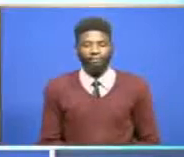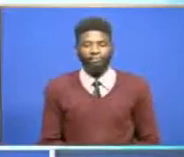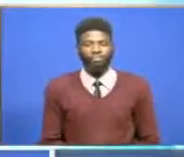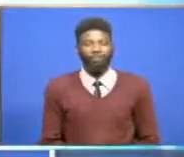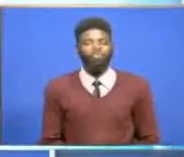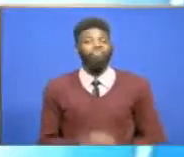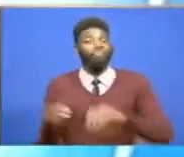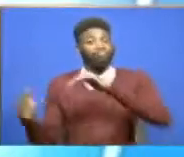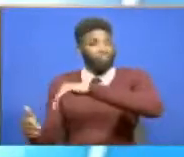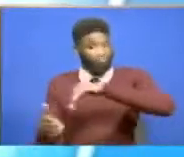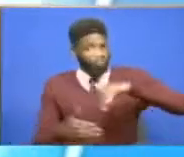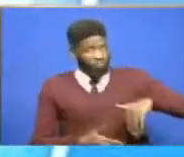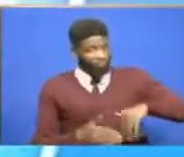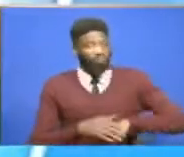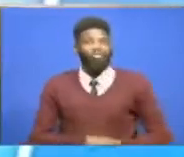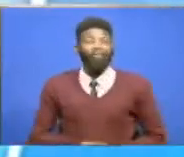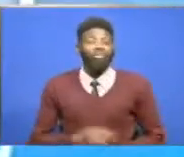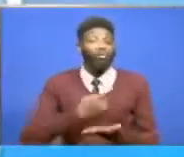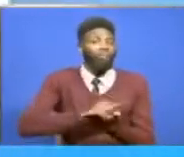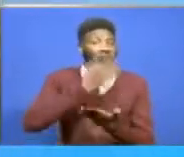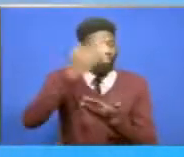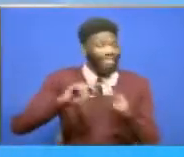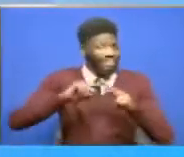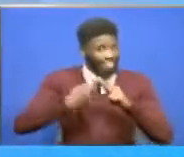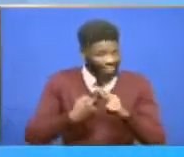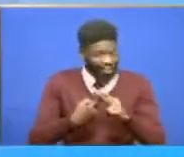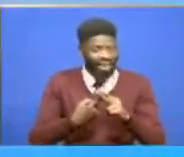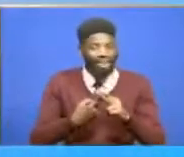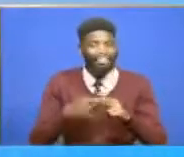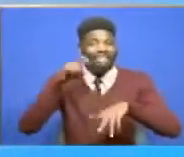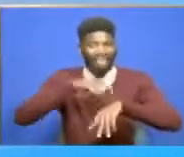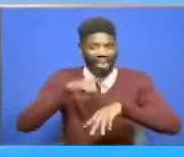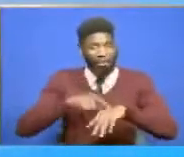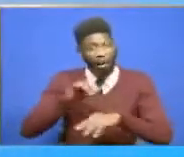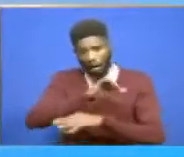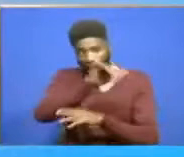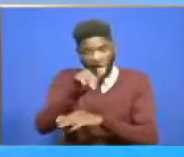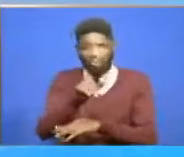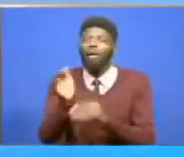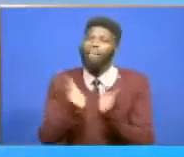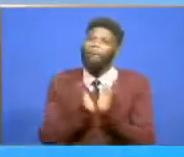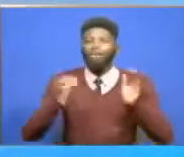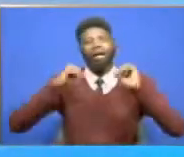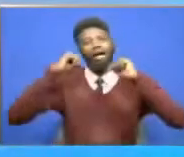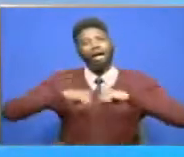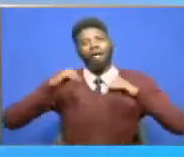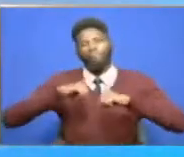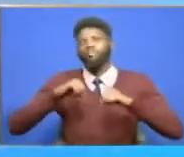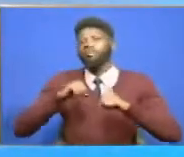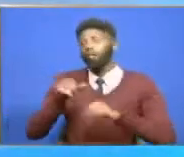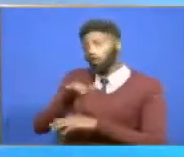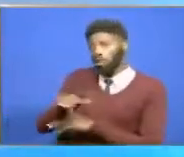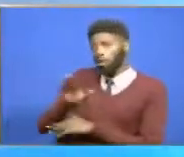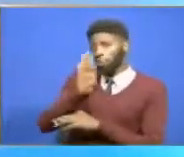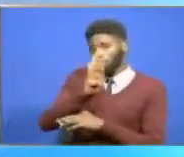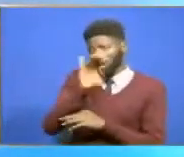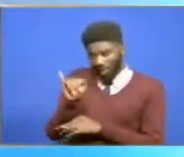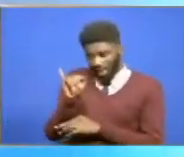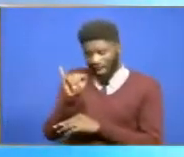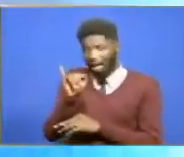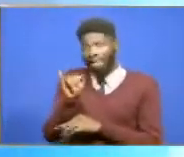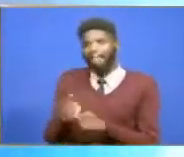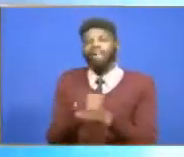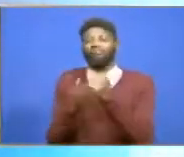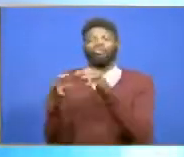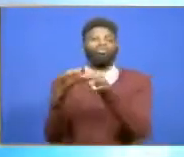Now, the weekend kicked off with calls for public discourse on the Building Bridges to Unity Task